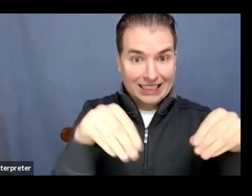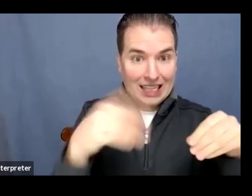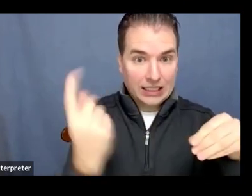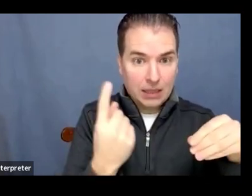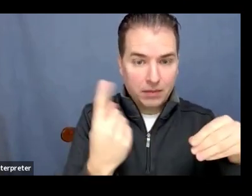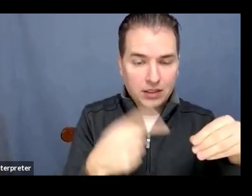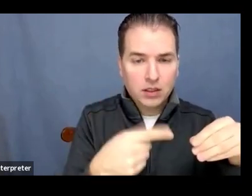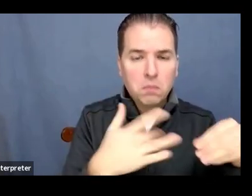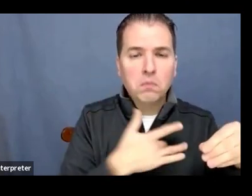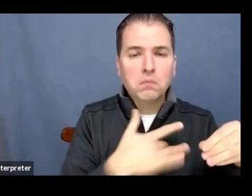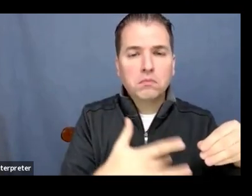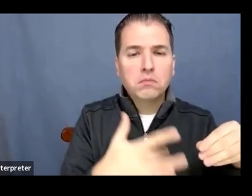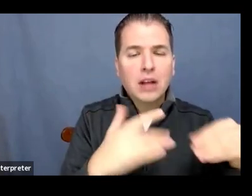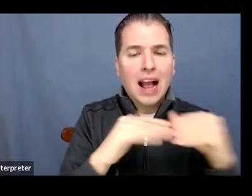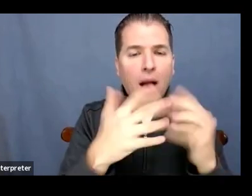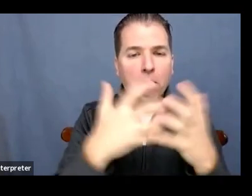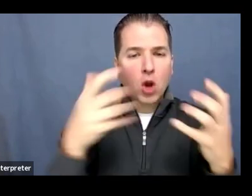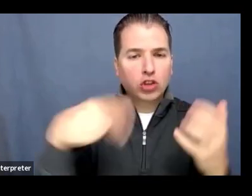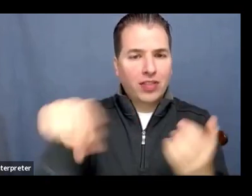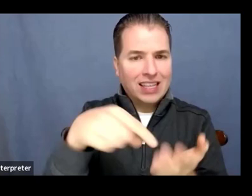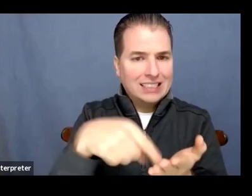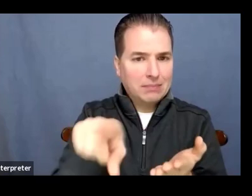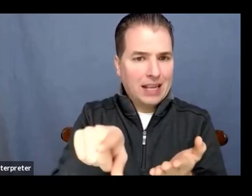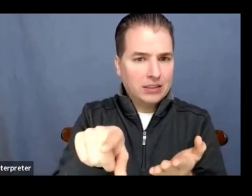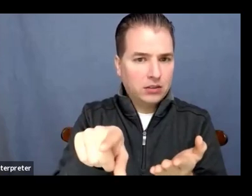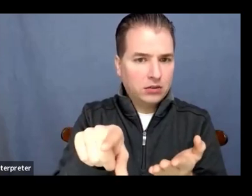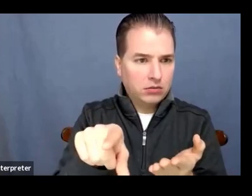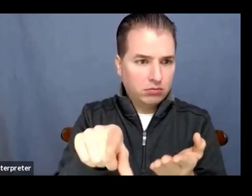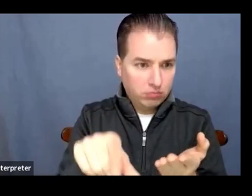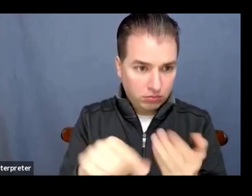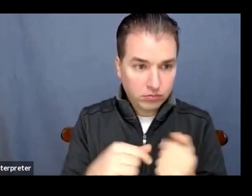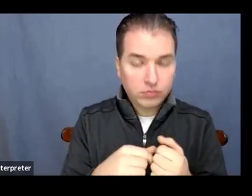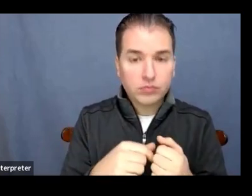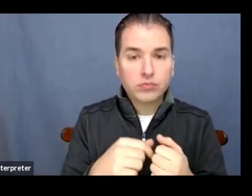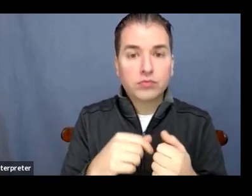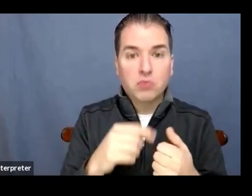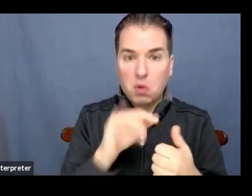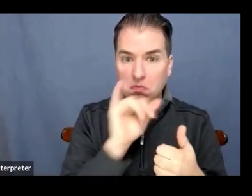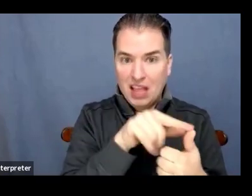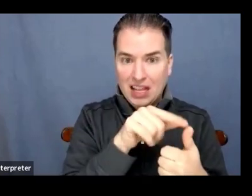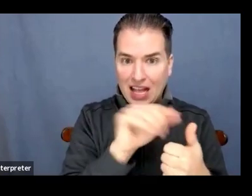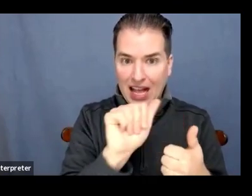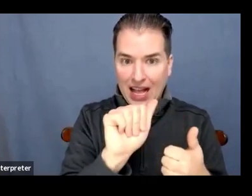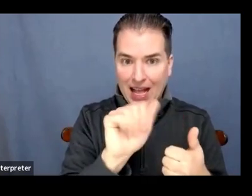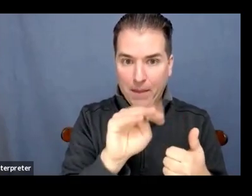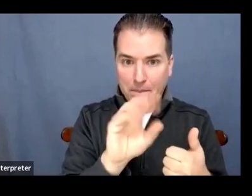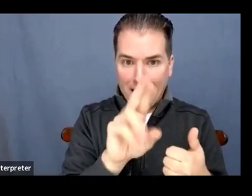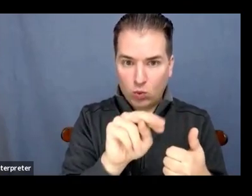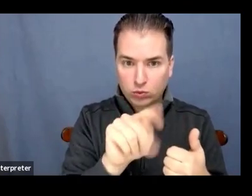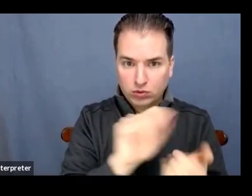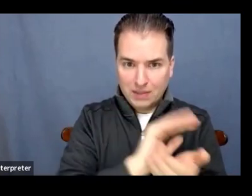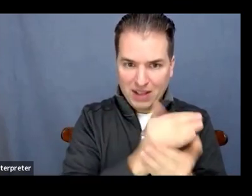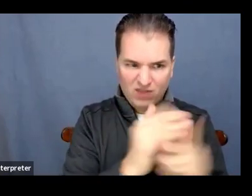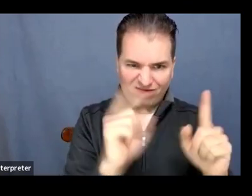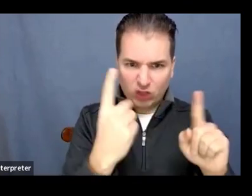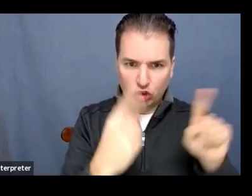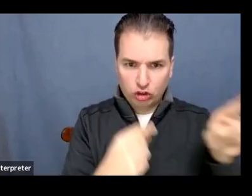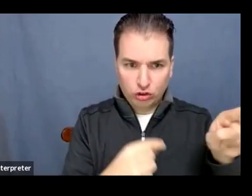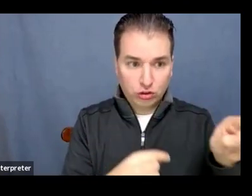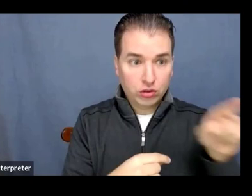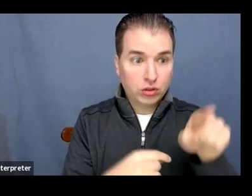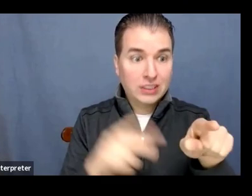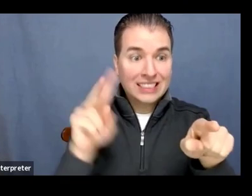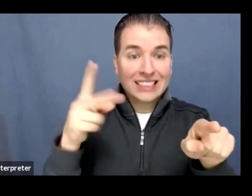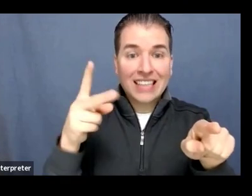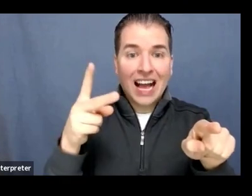going to spend? And we're going to talk about the average purchase occasions per month, right? So if you think back to the